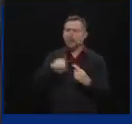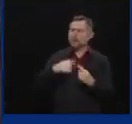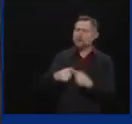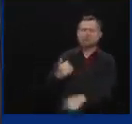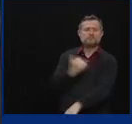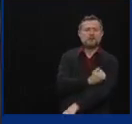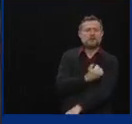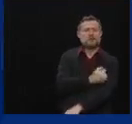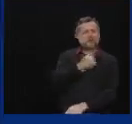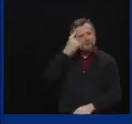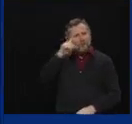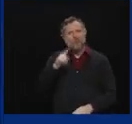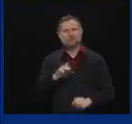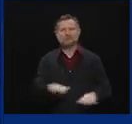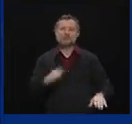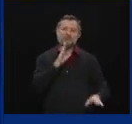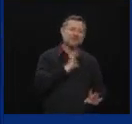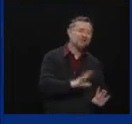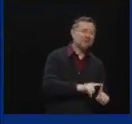older.